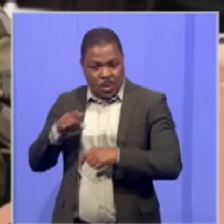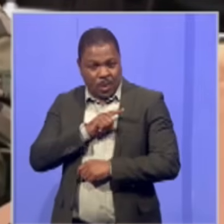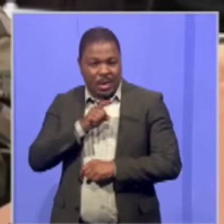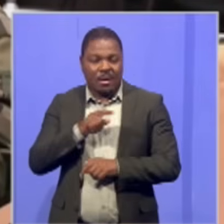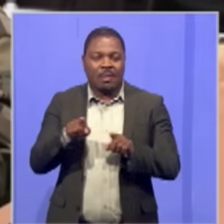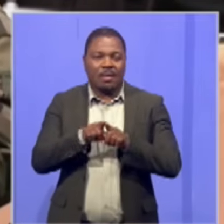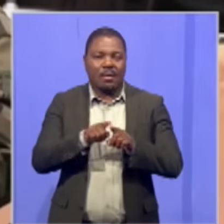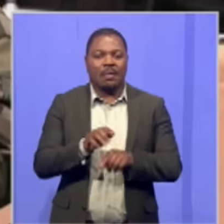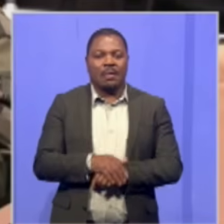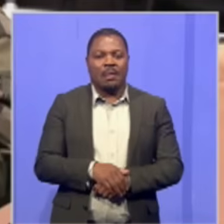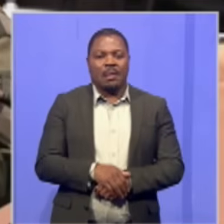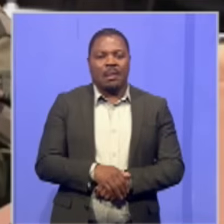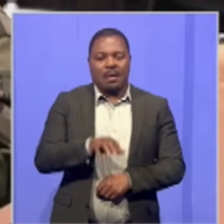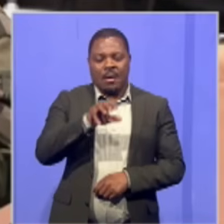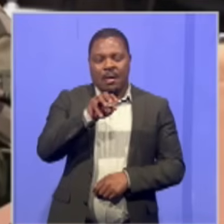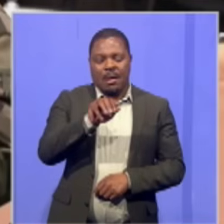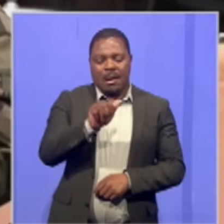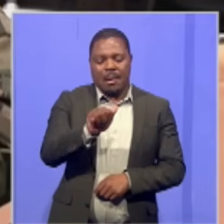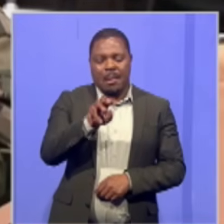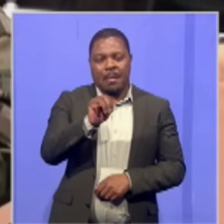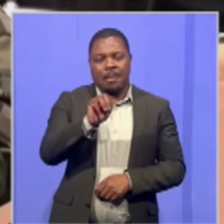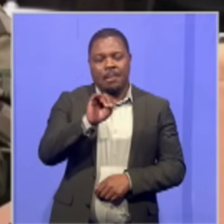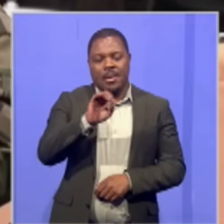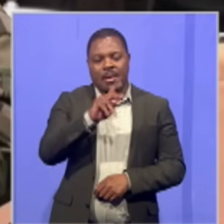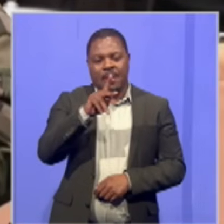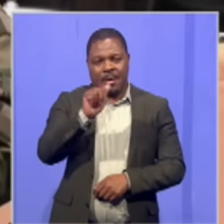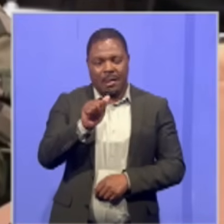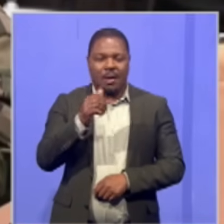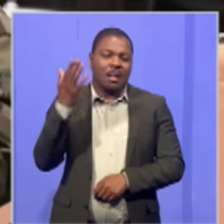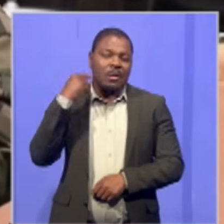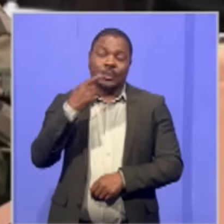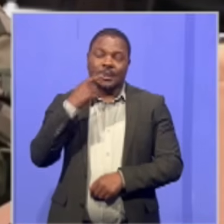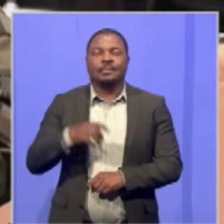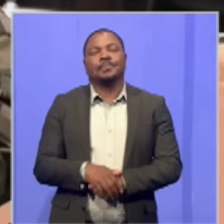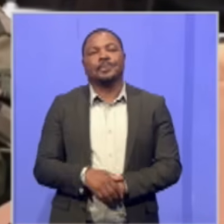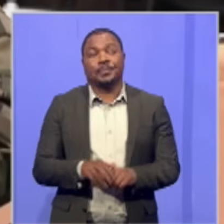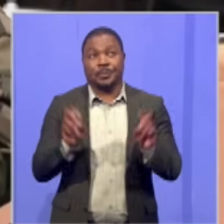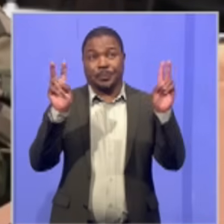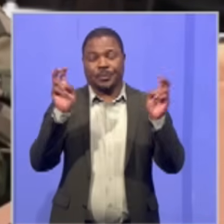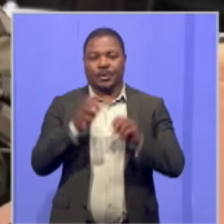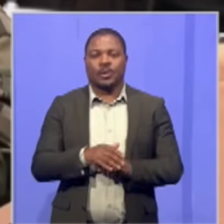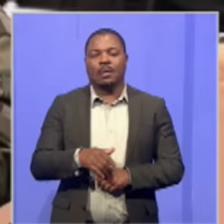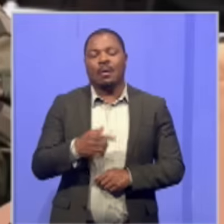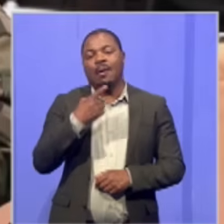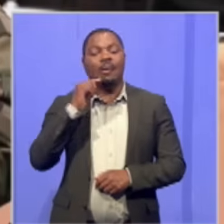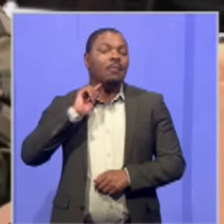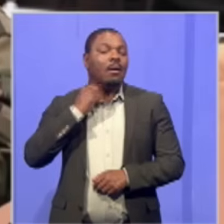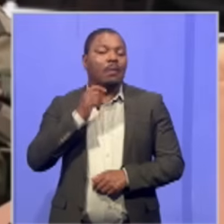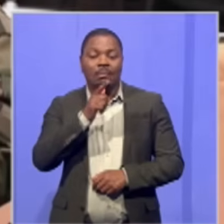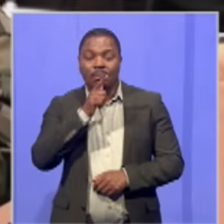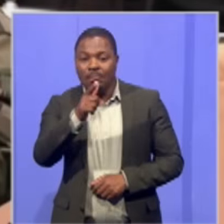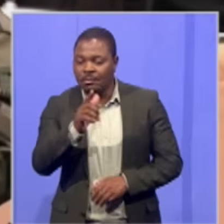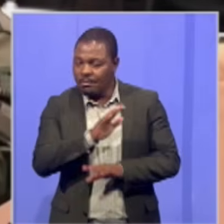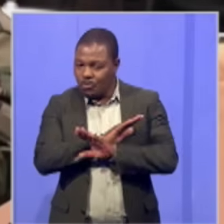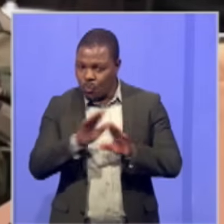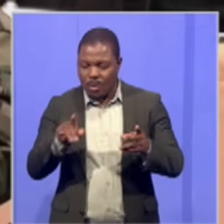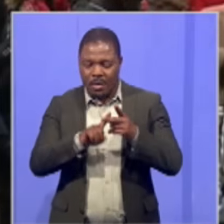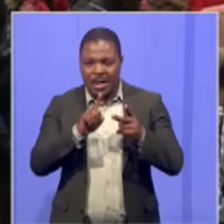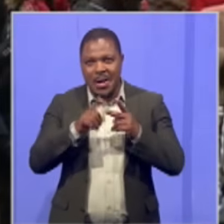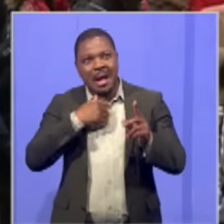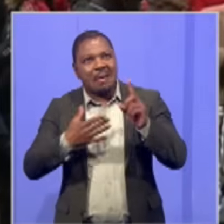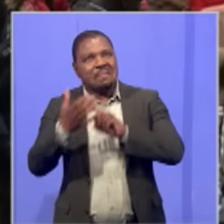of Amilcar Cabral when he said, open quote, "Tell no lies, claim no easy victories," close